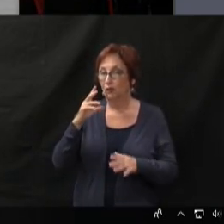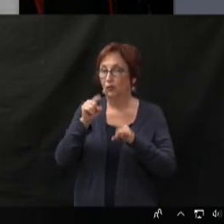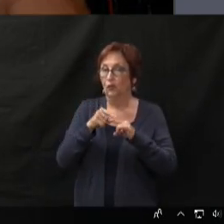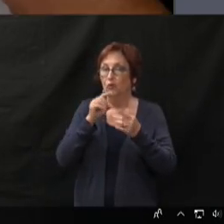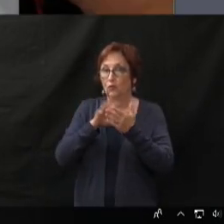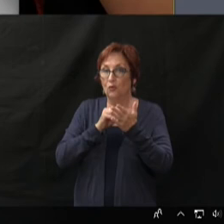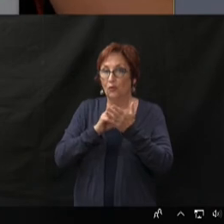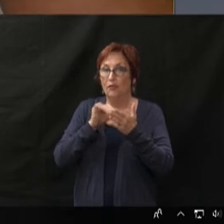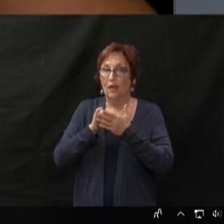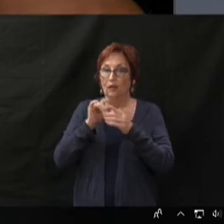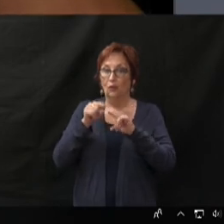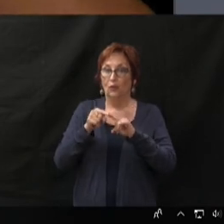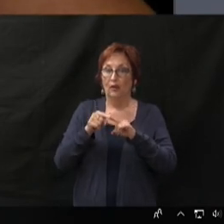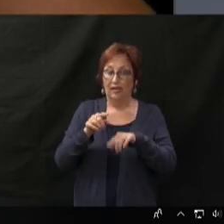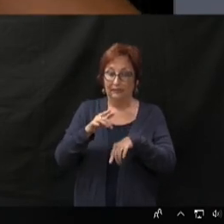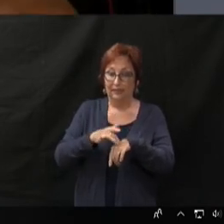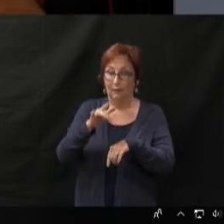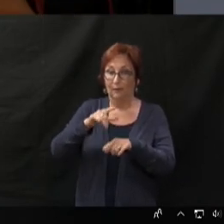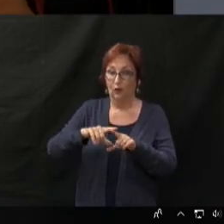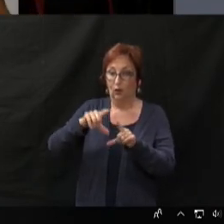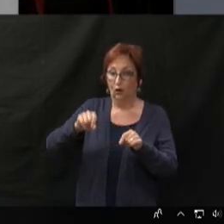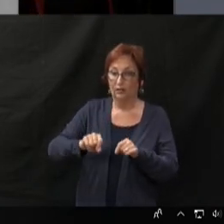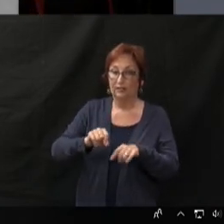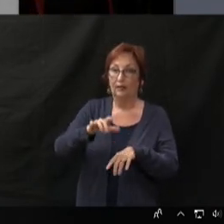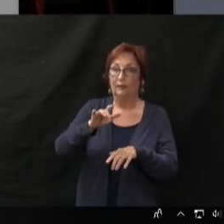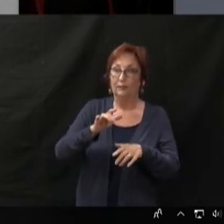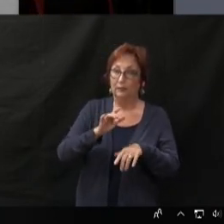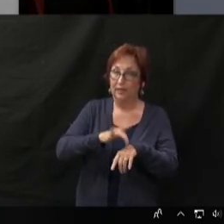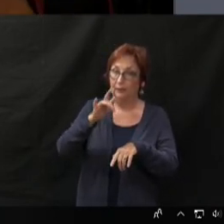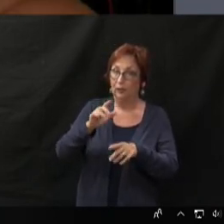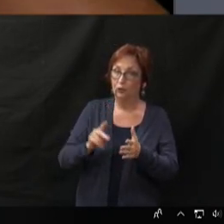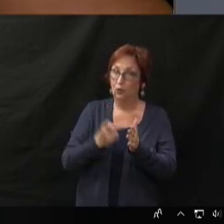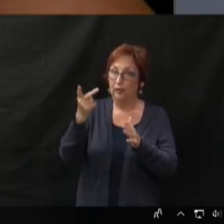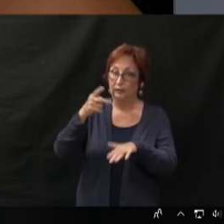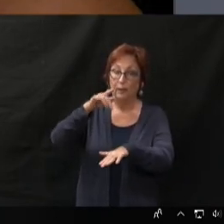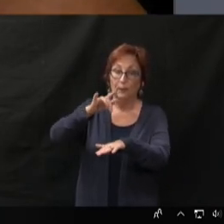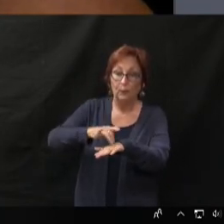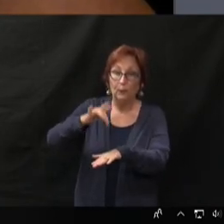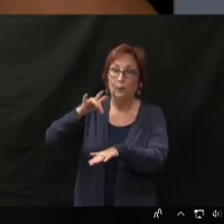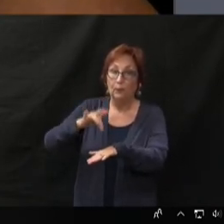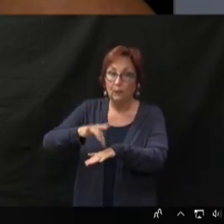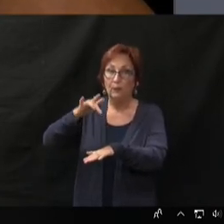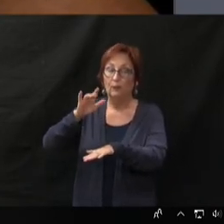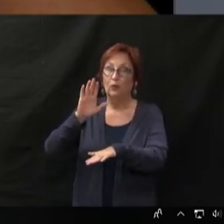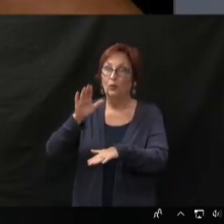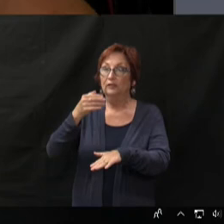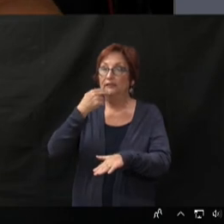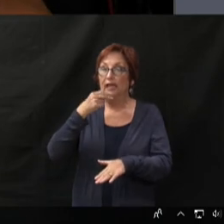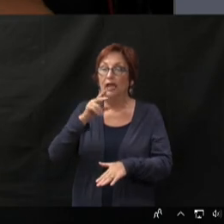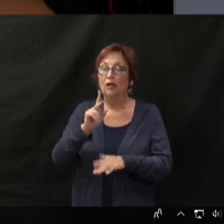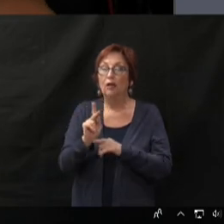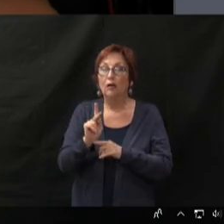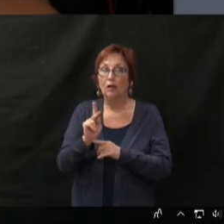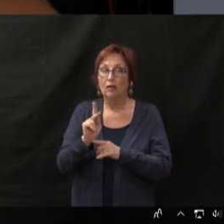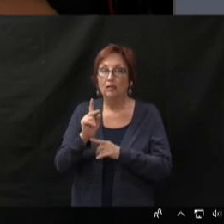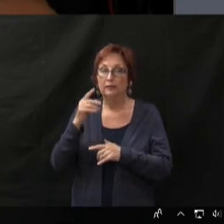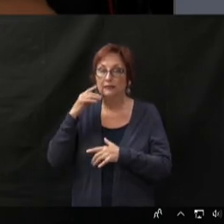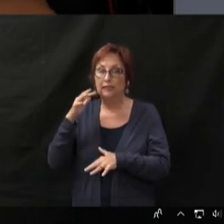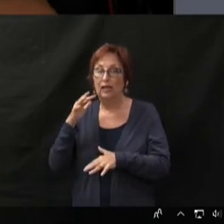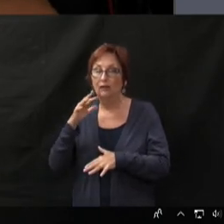this, then when I tap the cards, now I'm tapping it twice. You're going to say K and